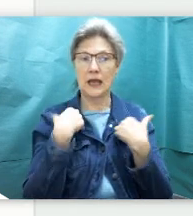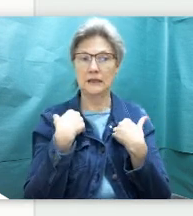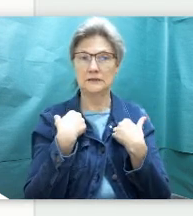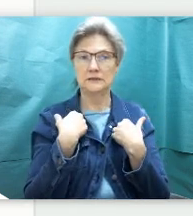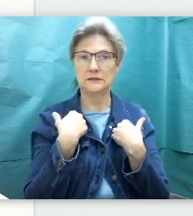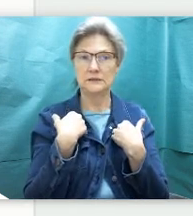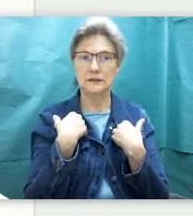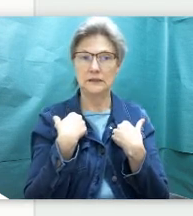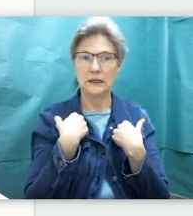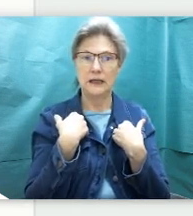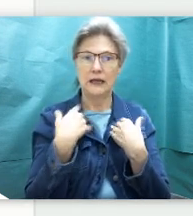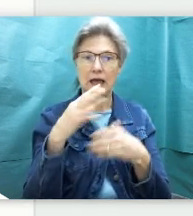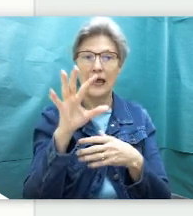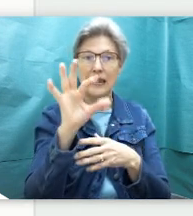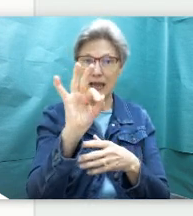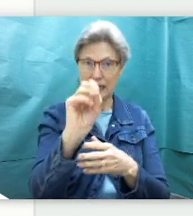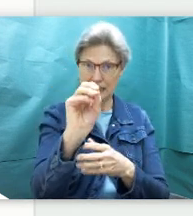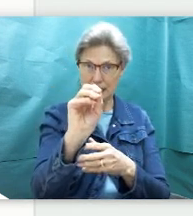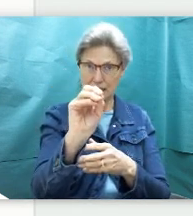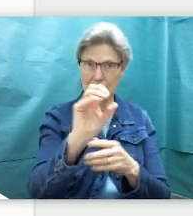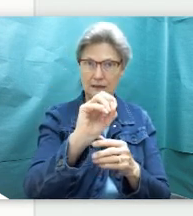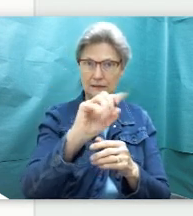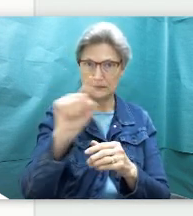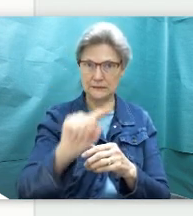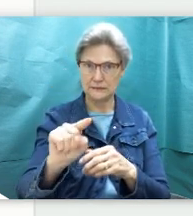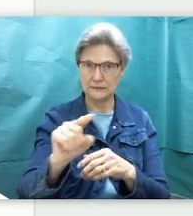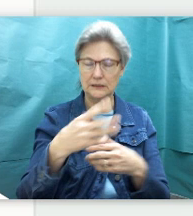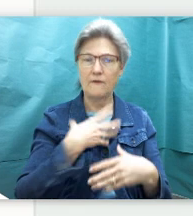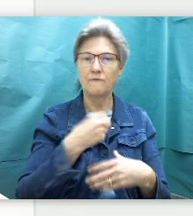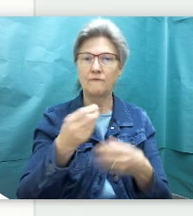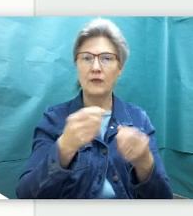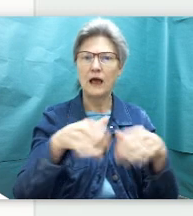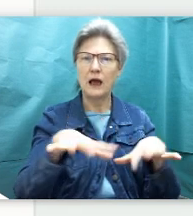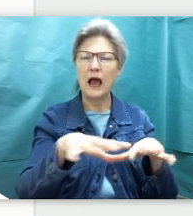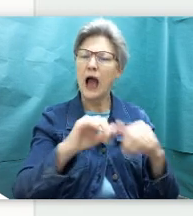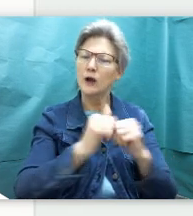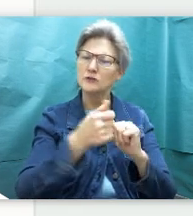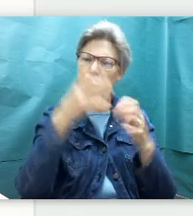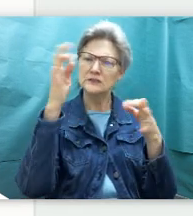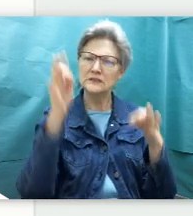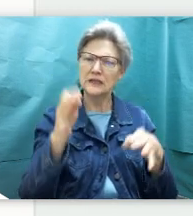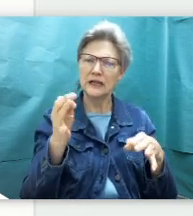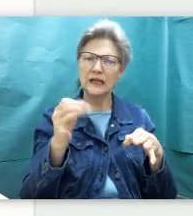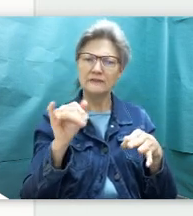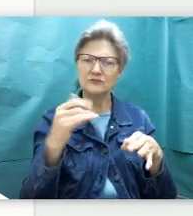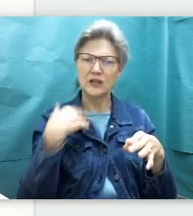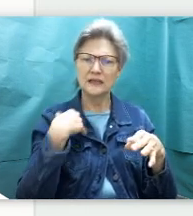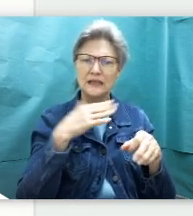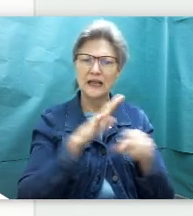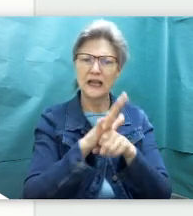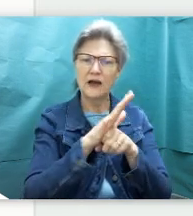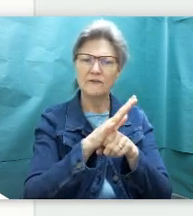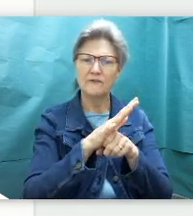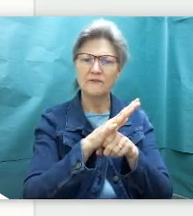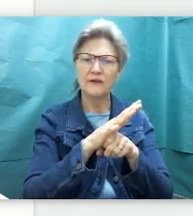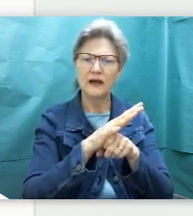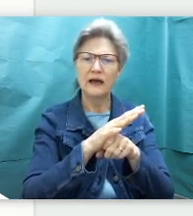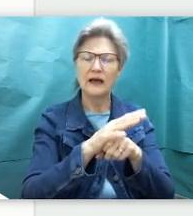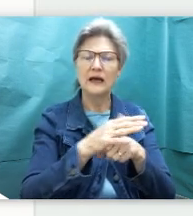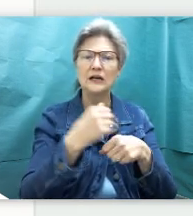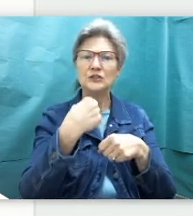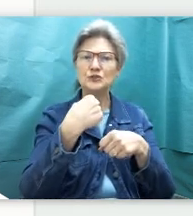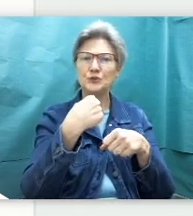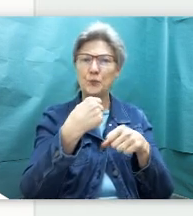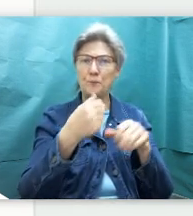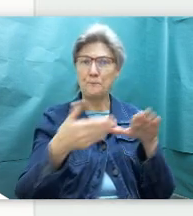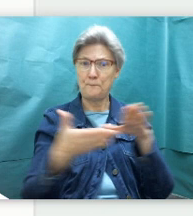has 90 ounces of flour. How can she determine if she has enough flour to bake the pies? So we see